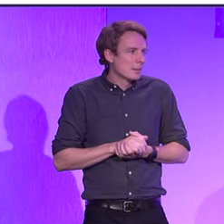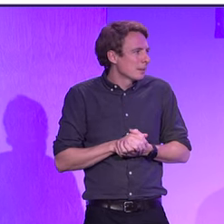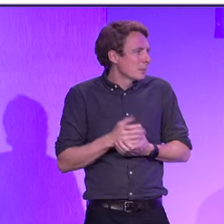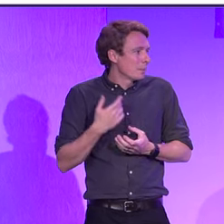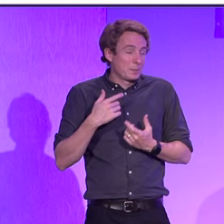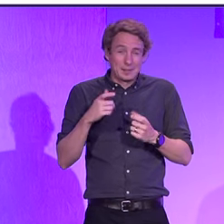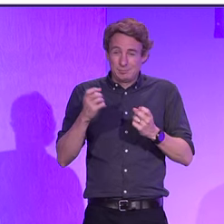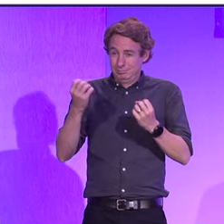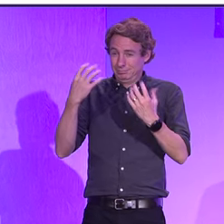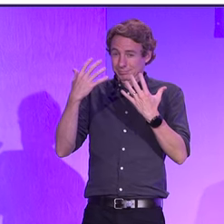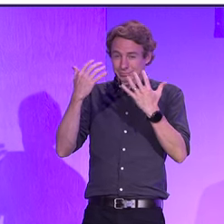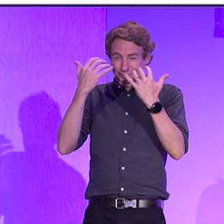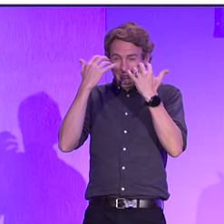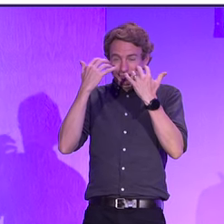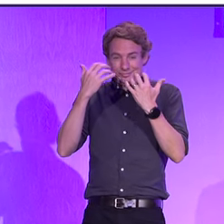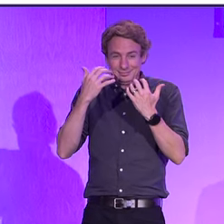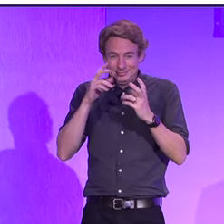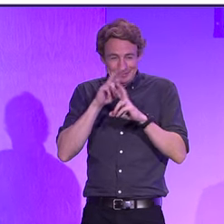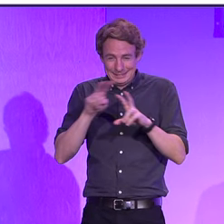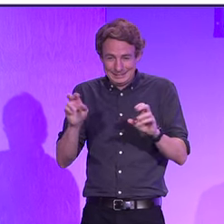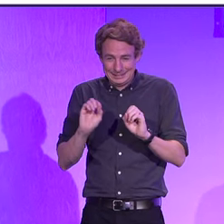shielding the lights, but I can't see.